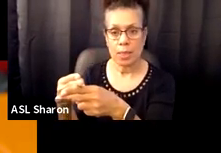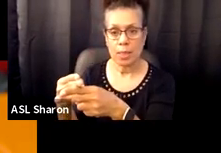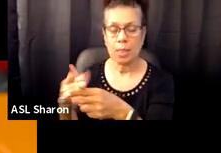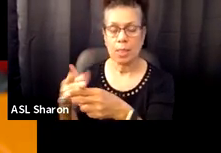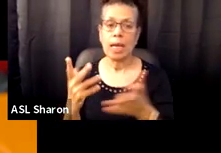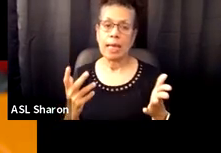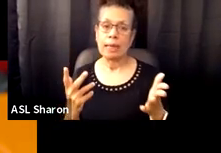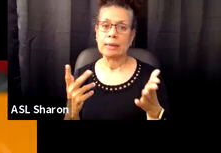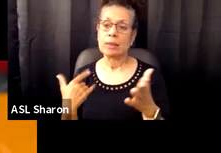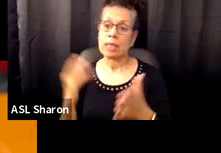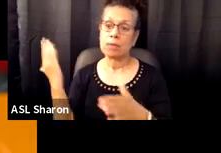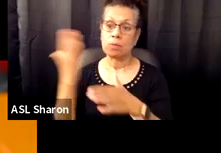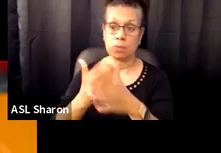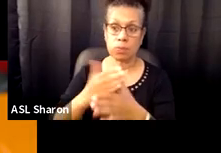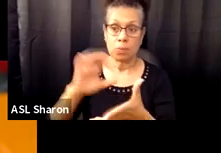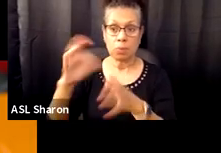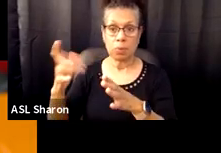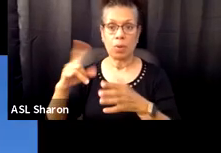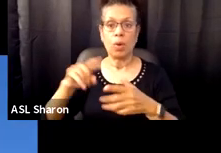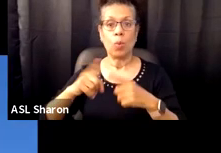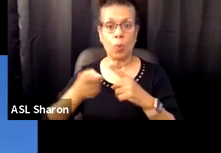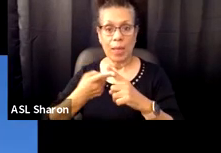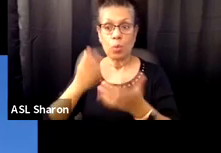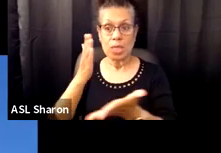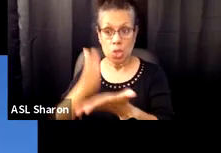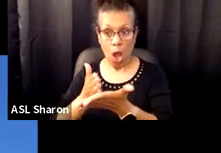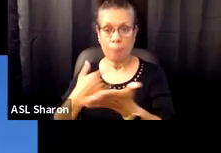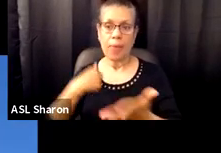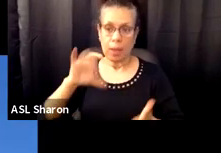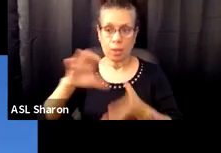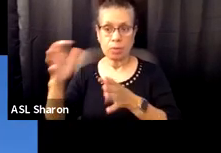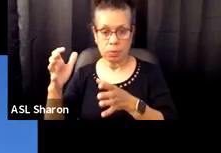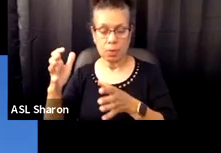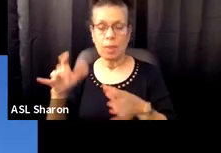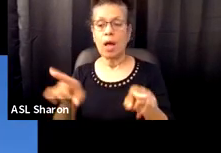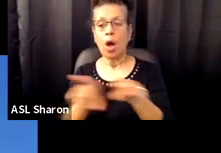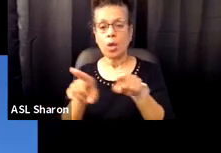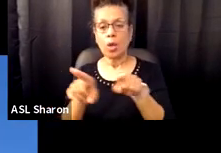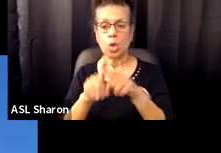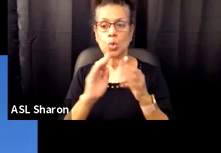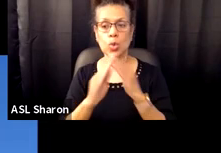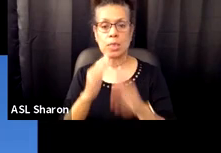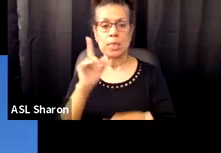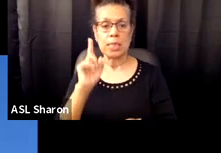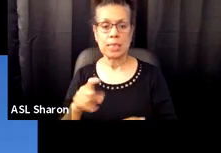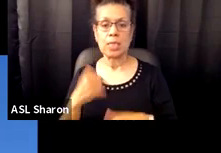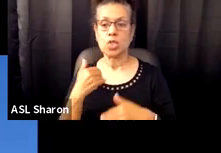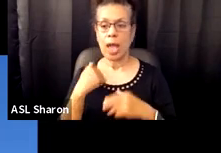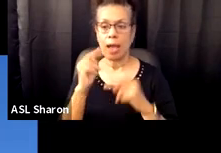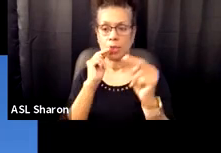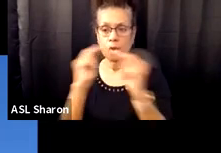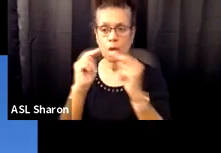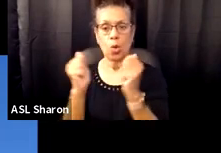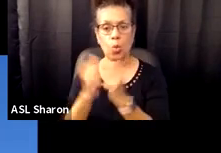disruption when the temporary assistance ended the city would also have had to impact bargain with the drivers